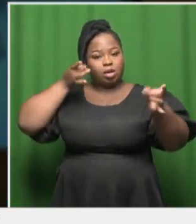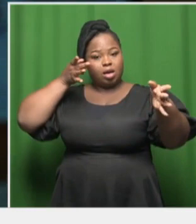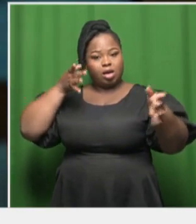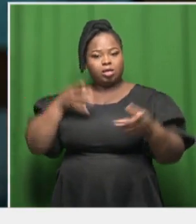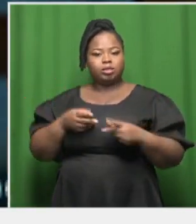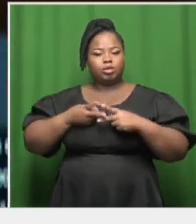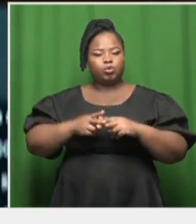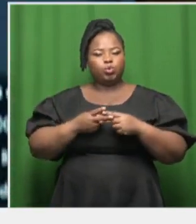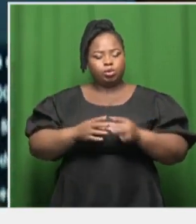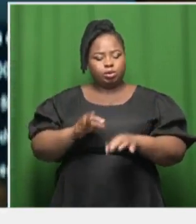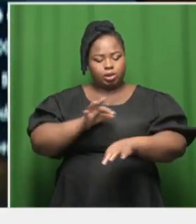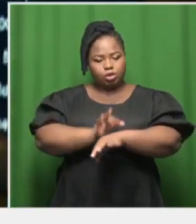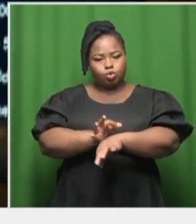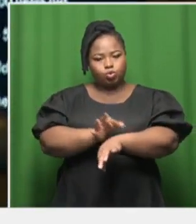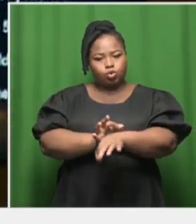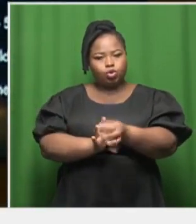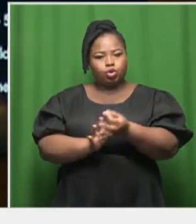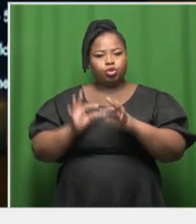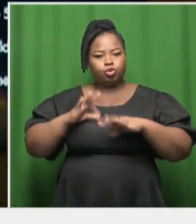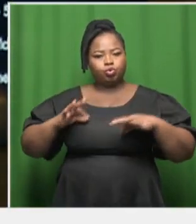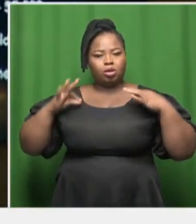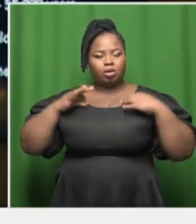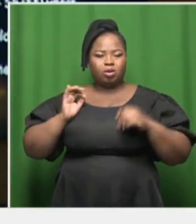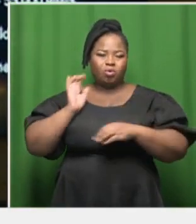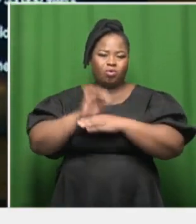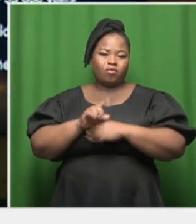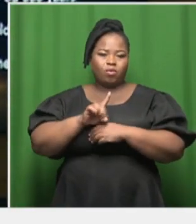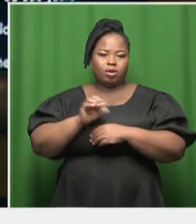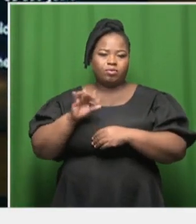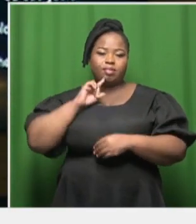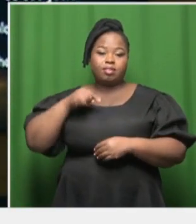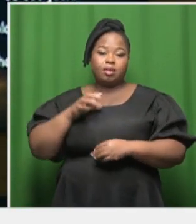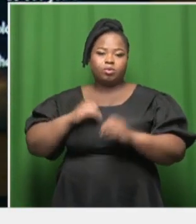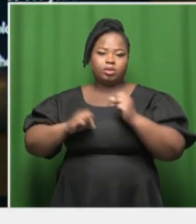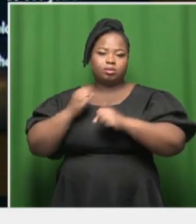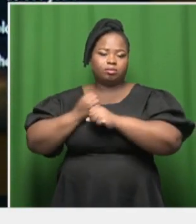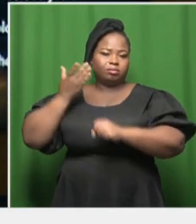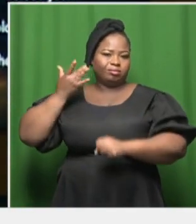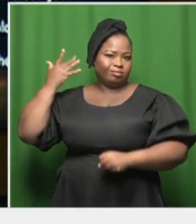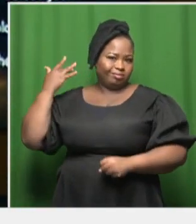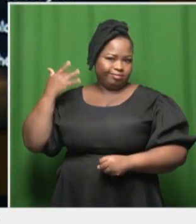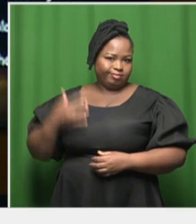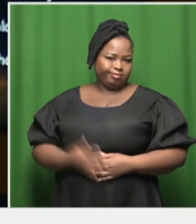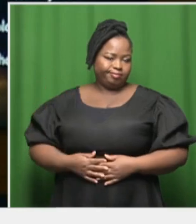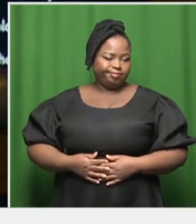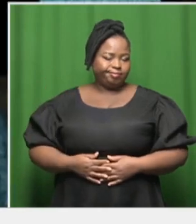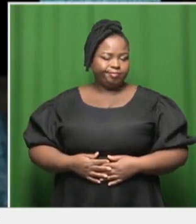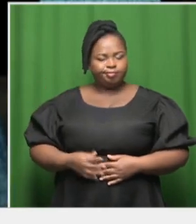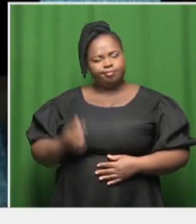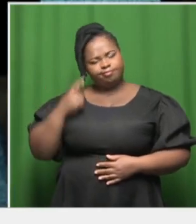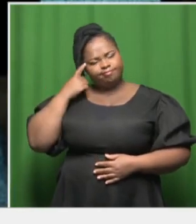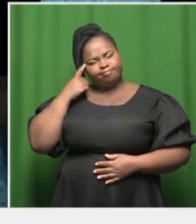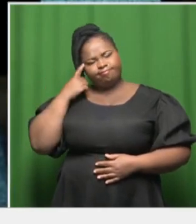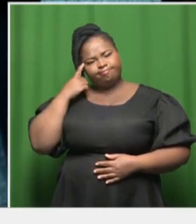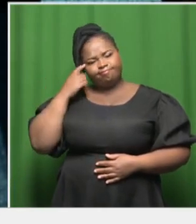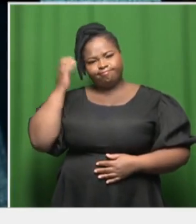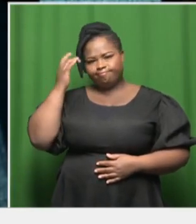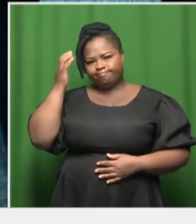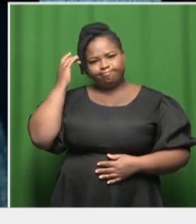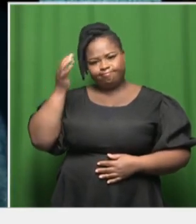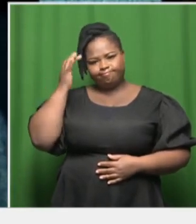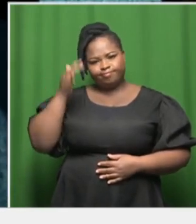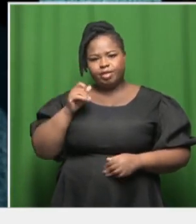jewelry making more than 100,000 years ago. We ask ourselves what cave dwellers were